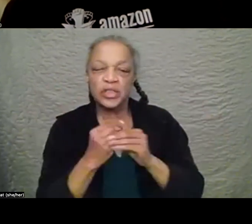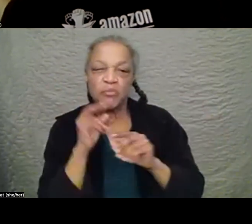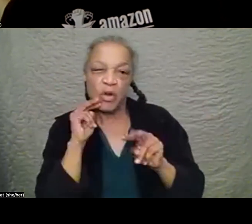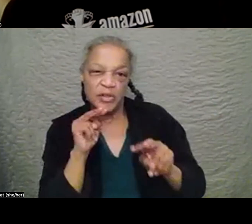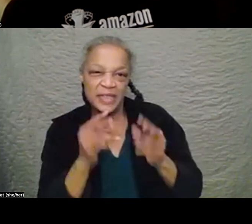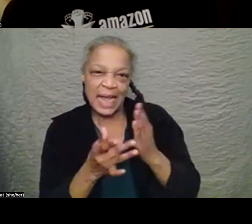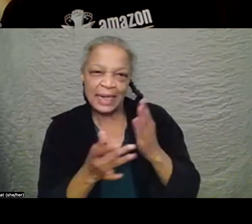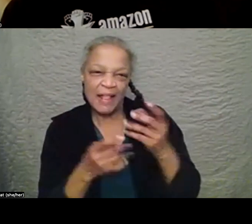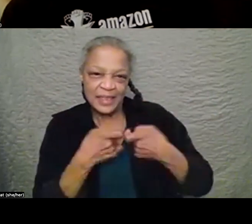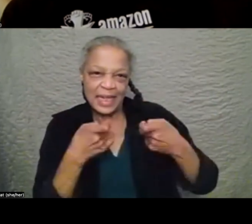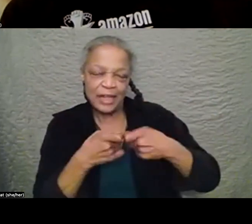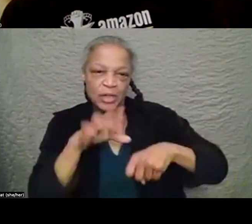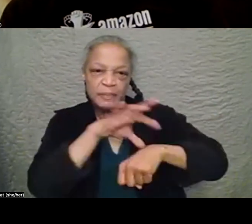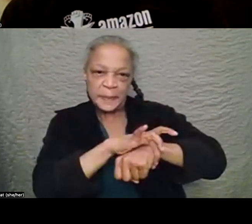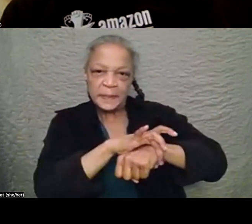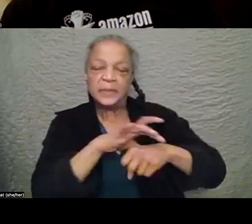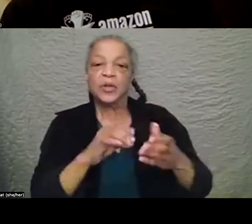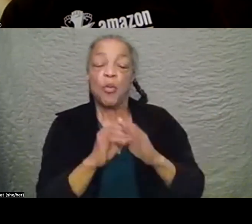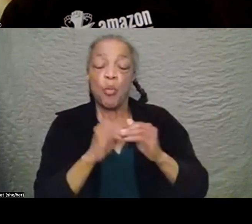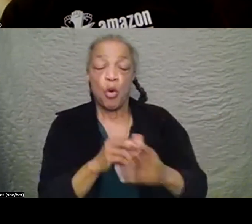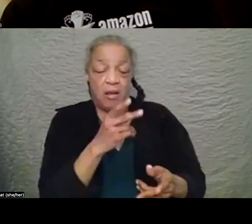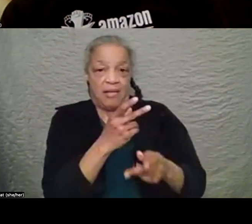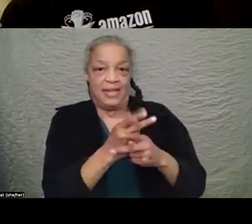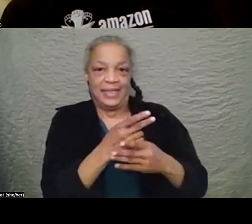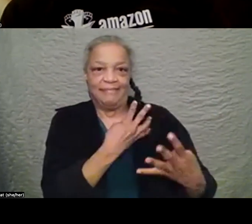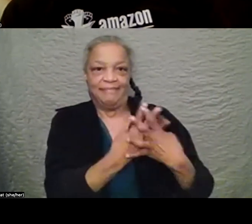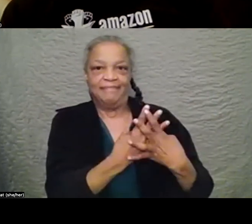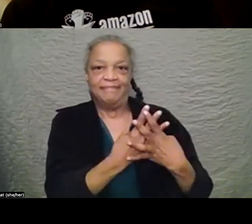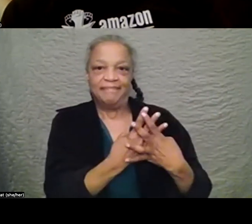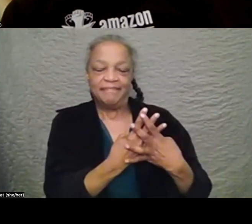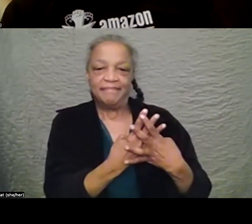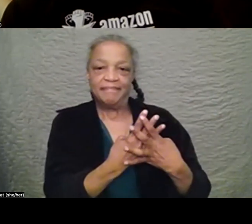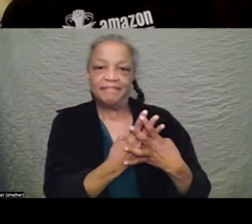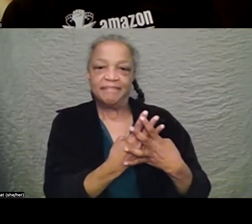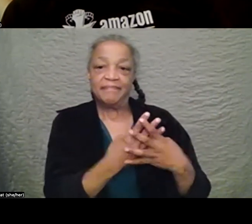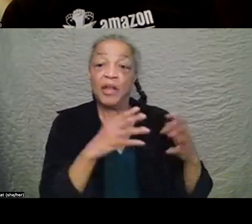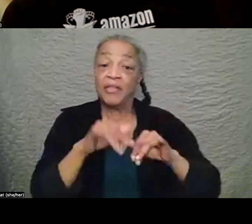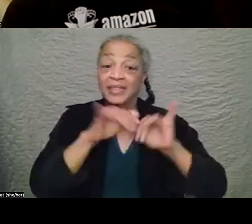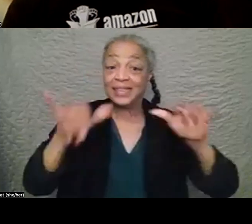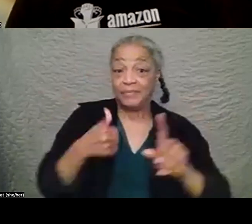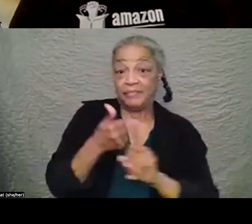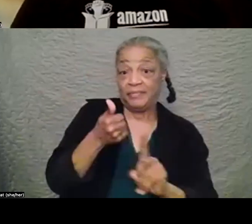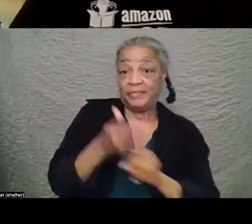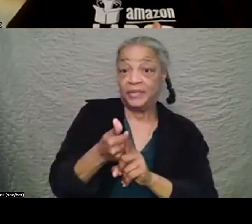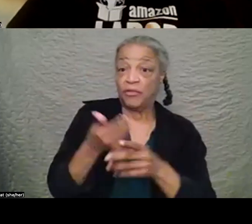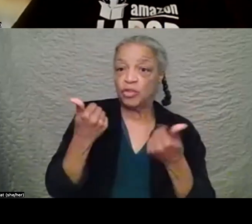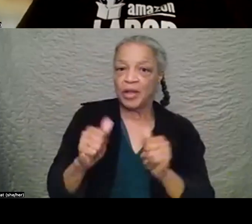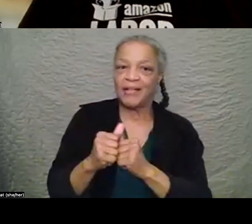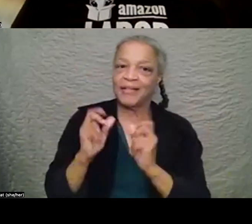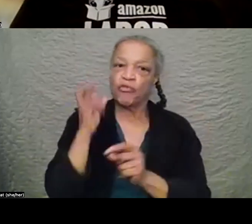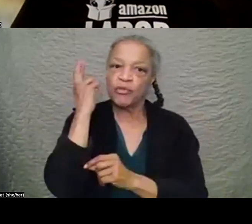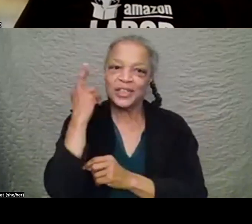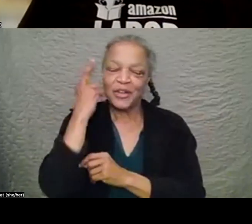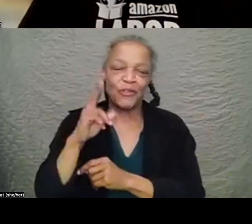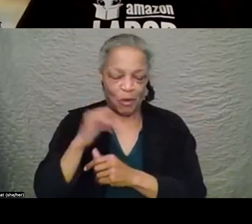more technology, more, you know, detention. But then there's also just the system itself trying to justify its own existence